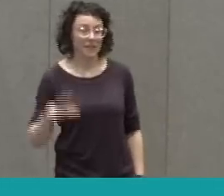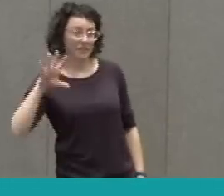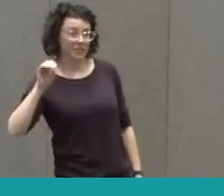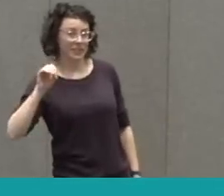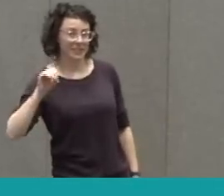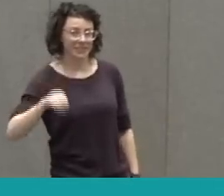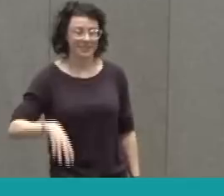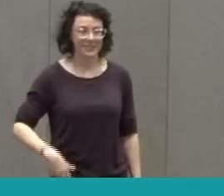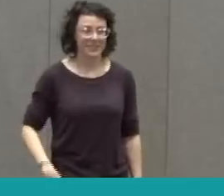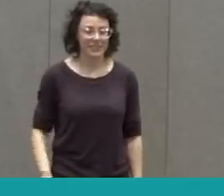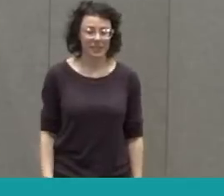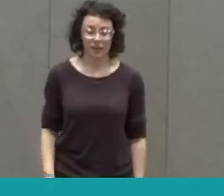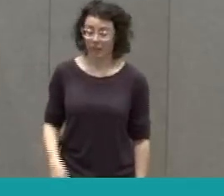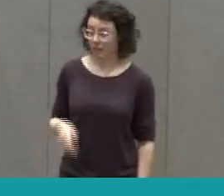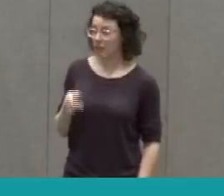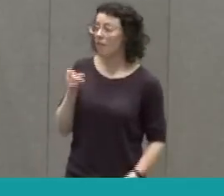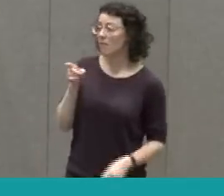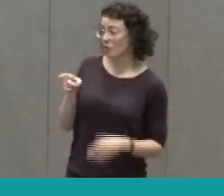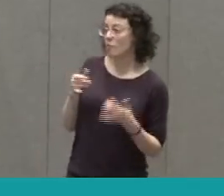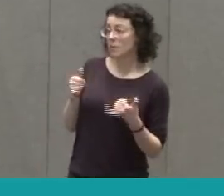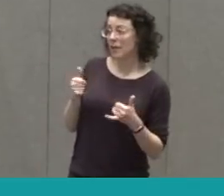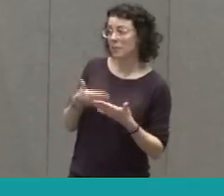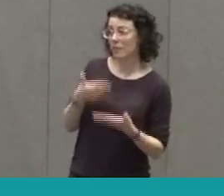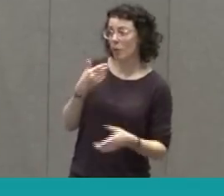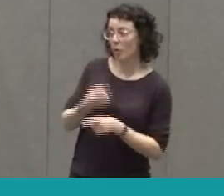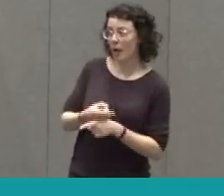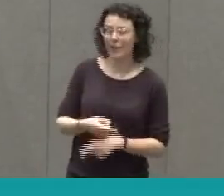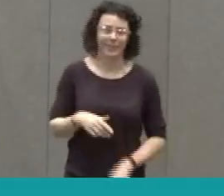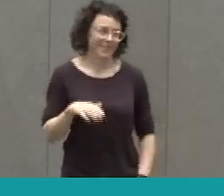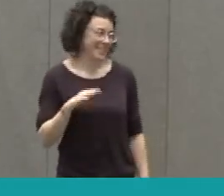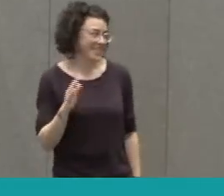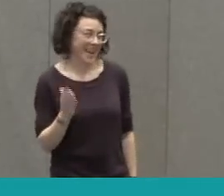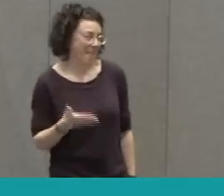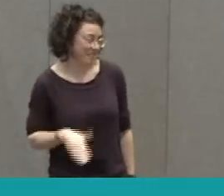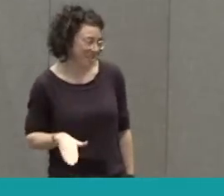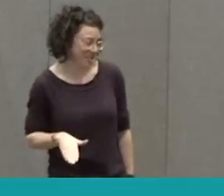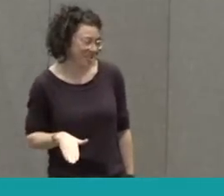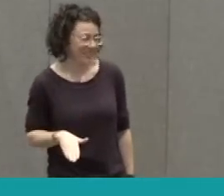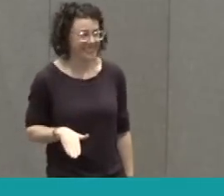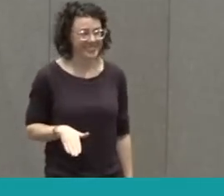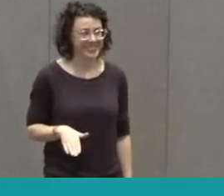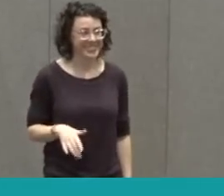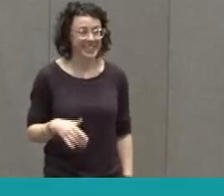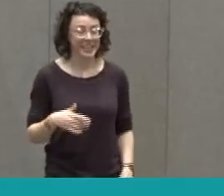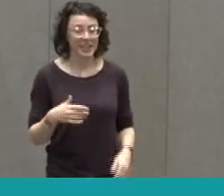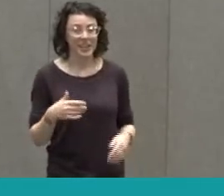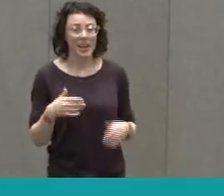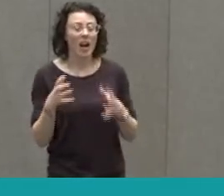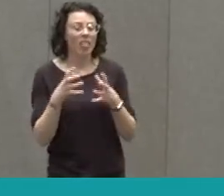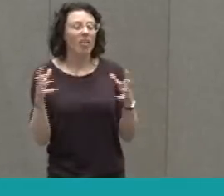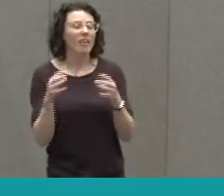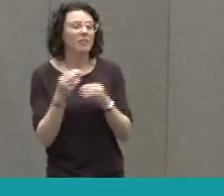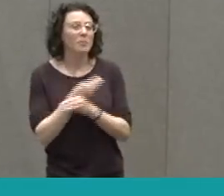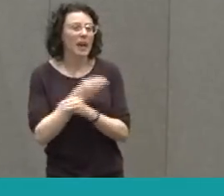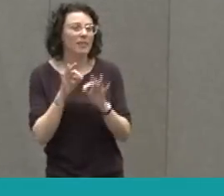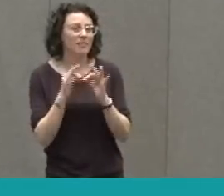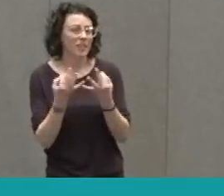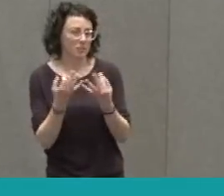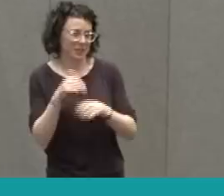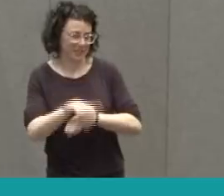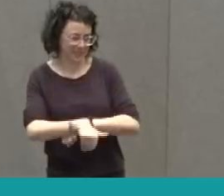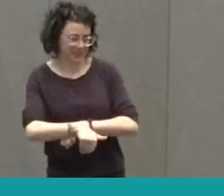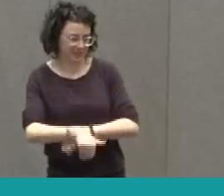50. You've played this before, right? No, never. I played a lot of math family nights.